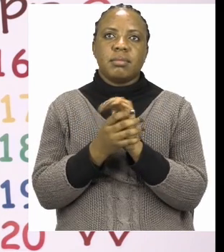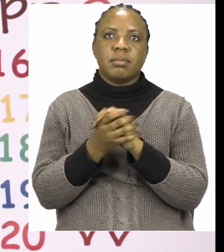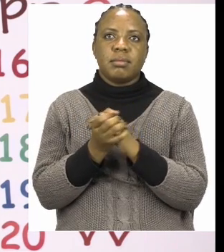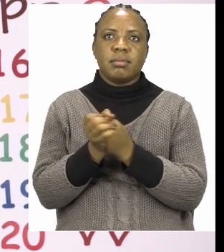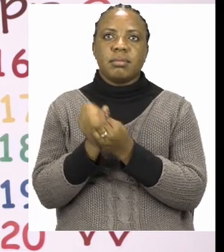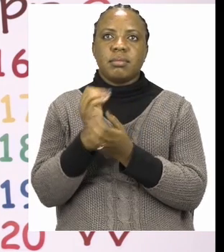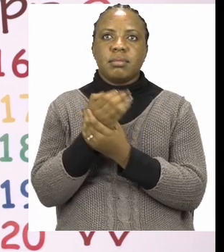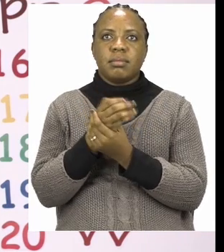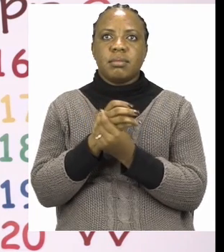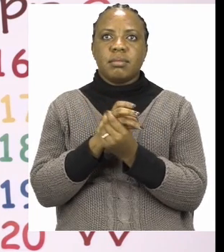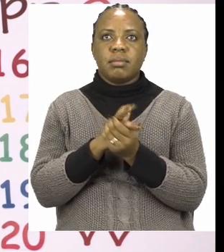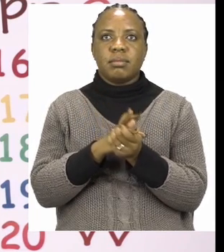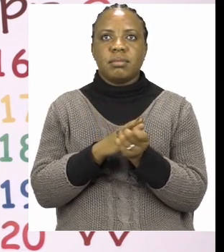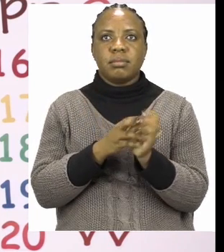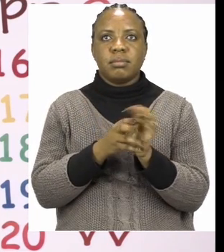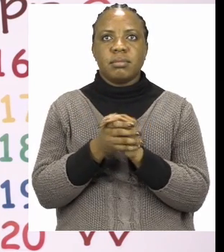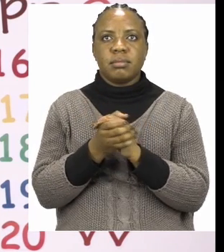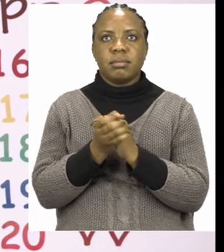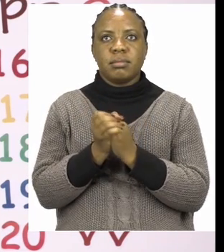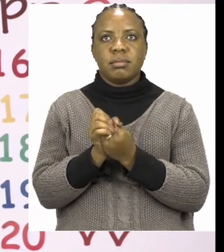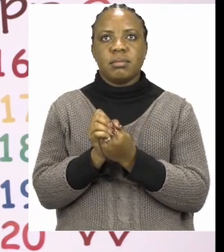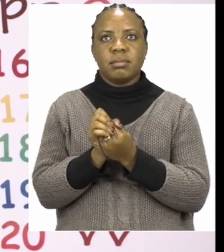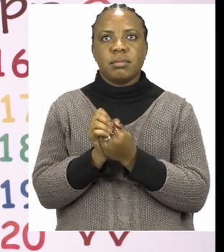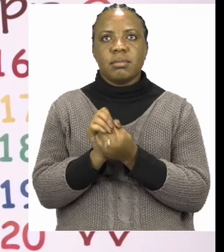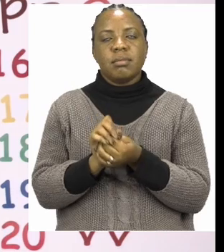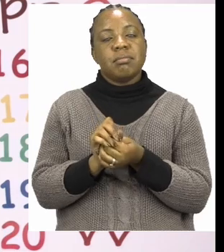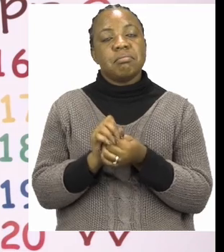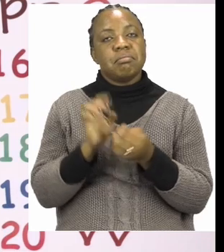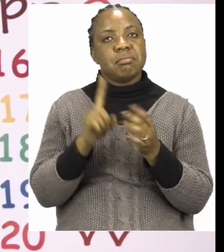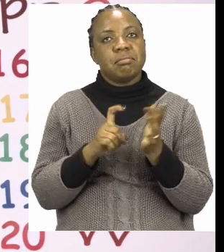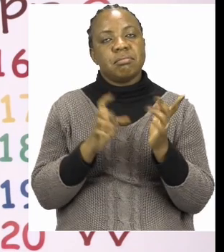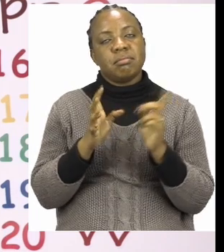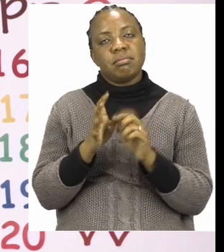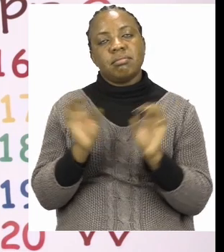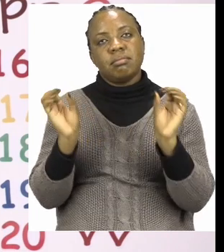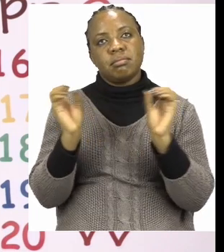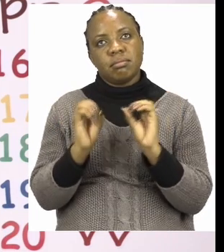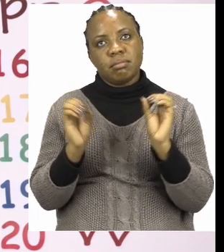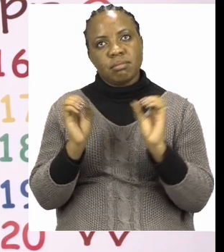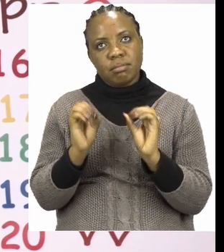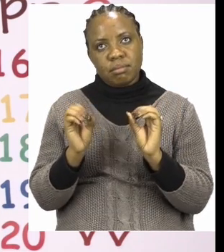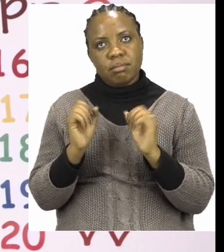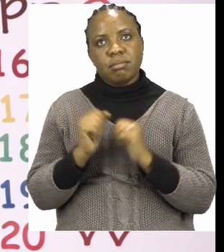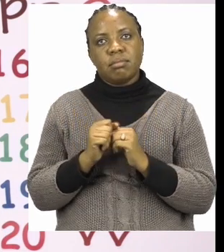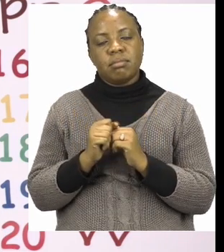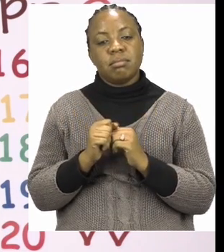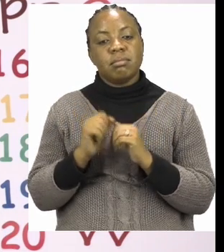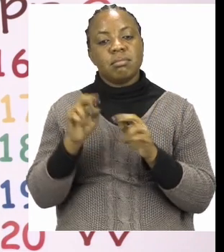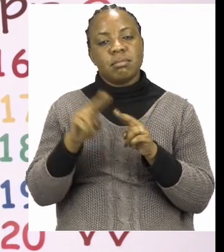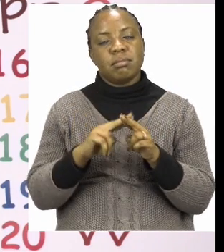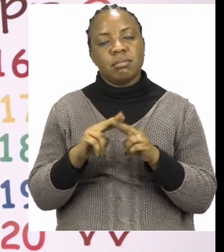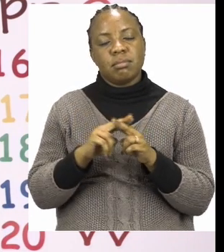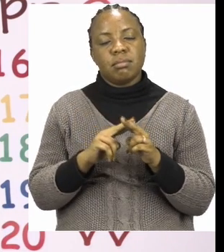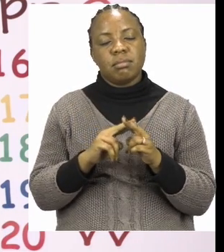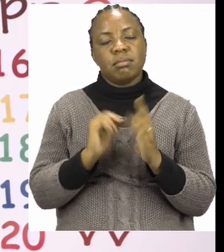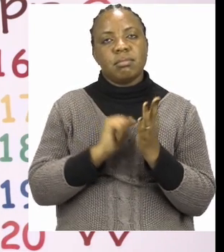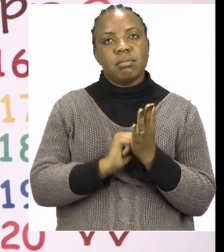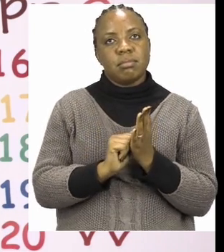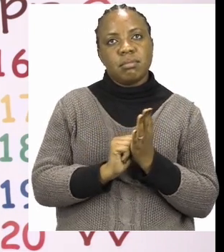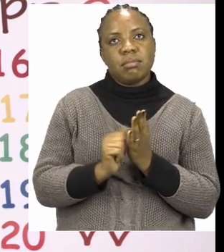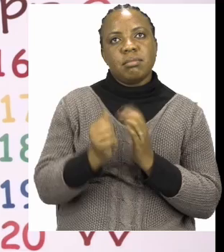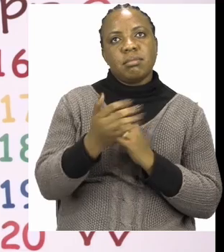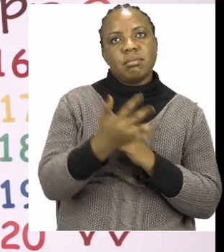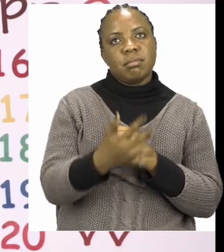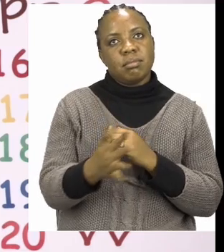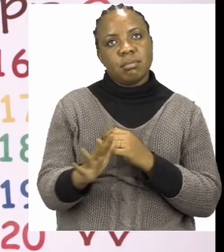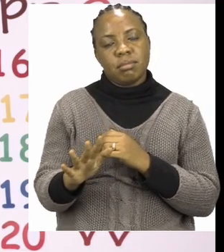Remember, if you do not have sanitizer, that's okay. You can always use soap and water. Just make sure you wash your hands